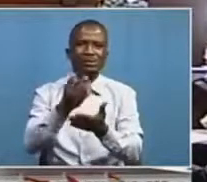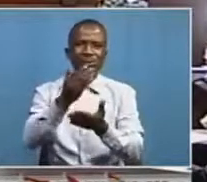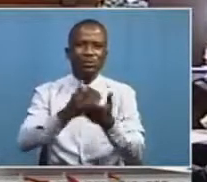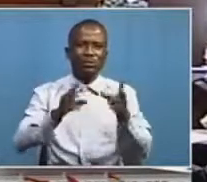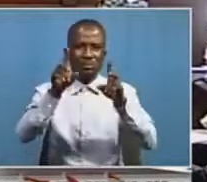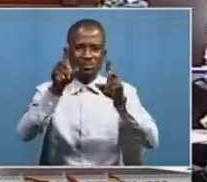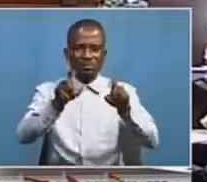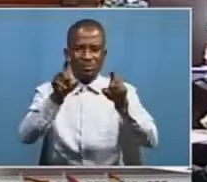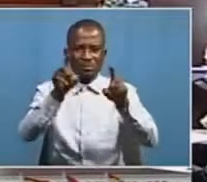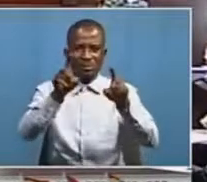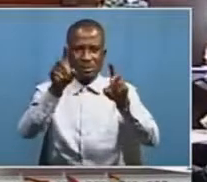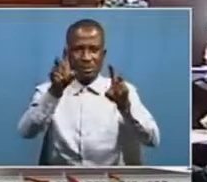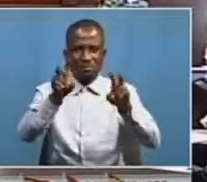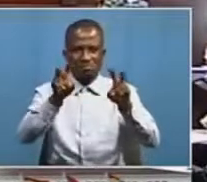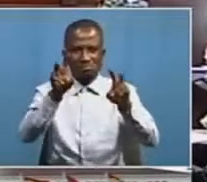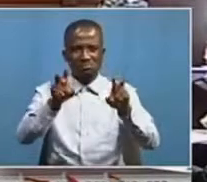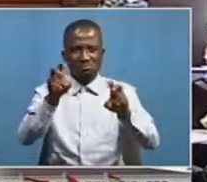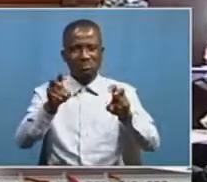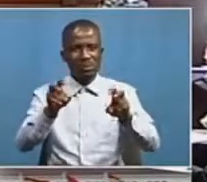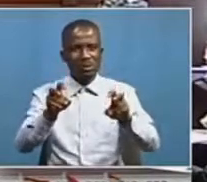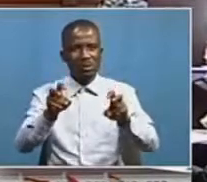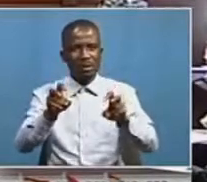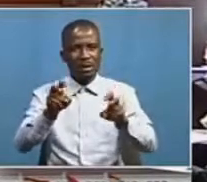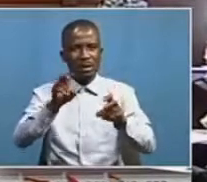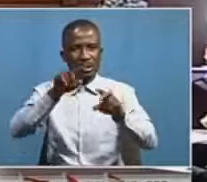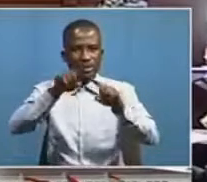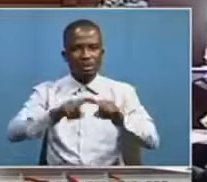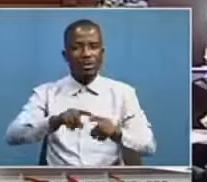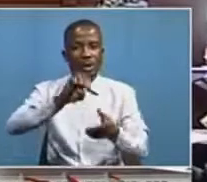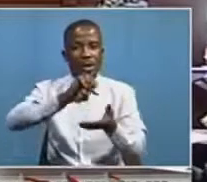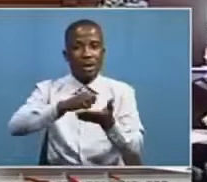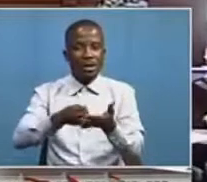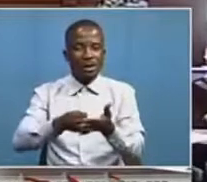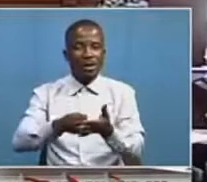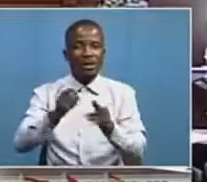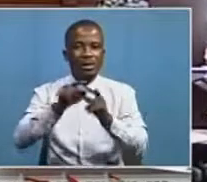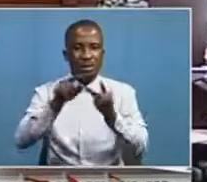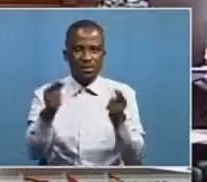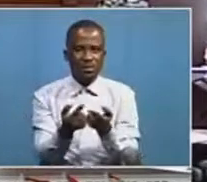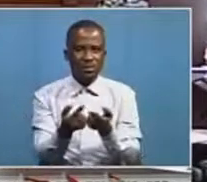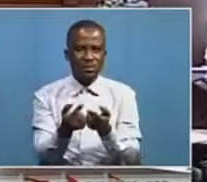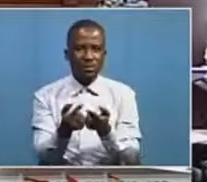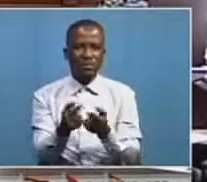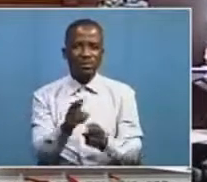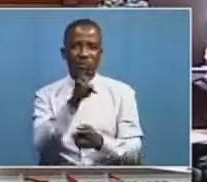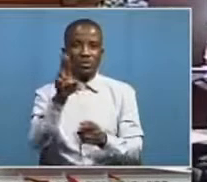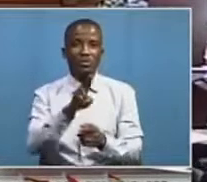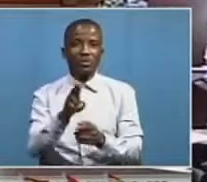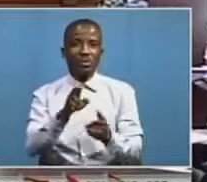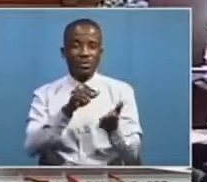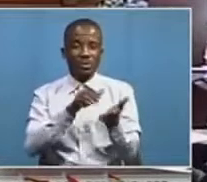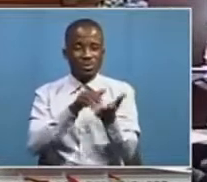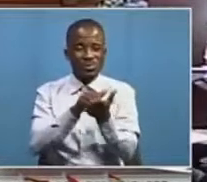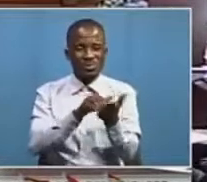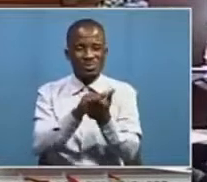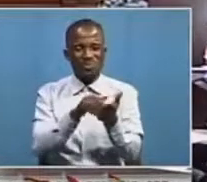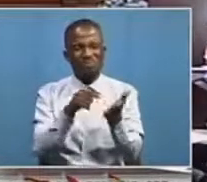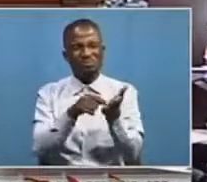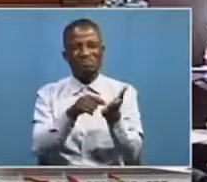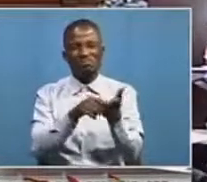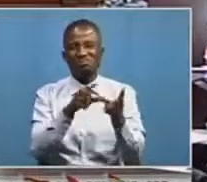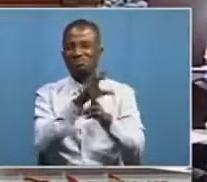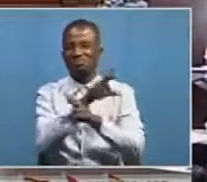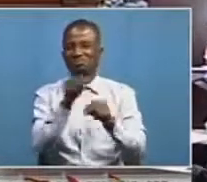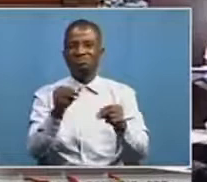to be decided by evidence, the mere fact that the party's case or defense might be weak will be no ground